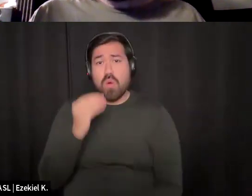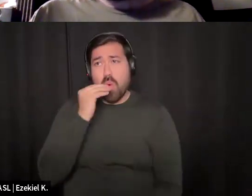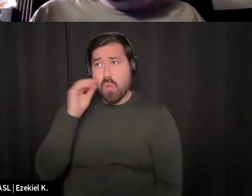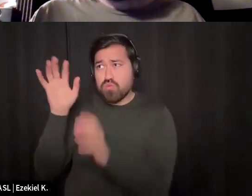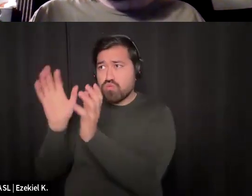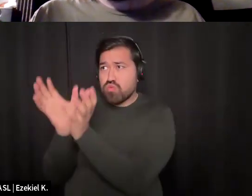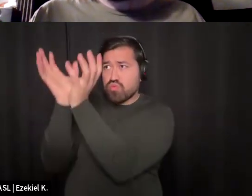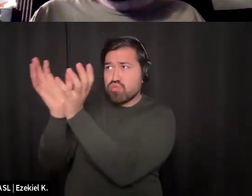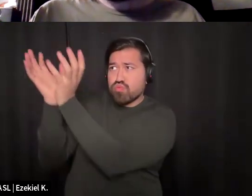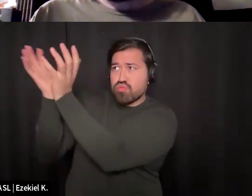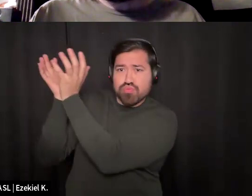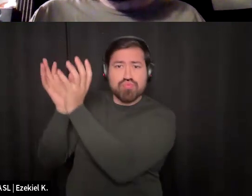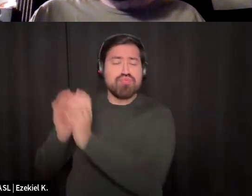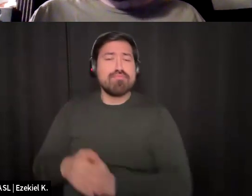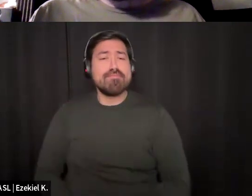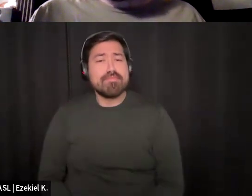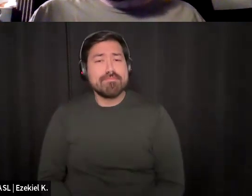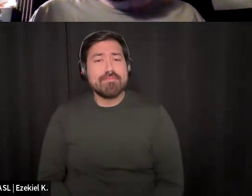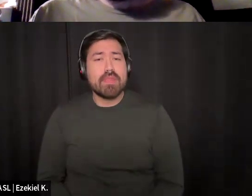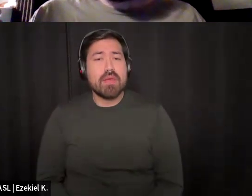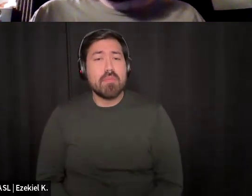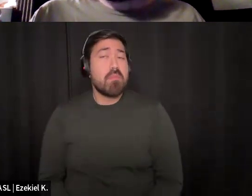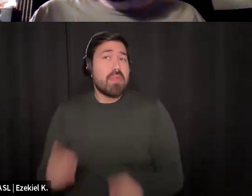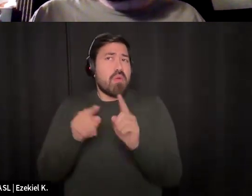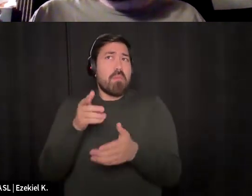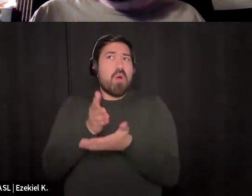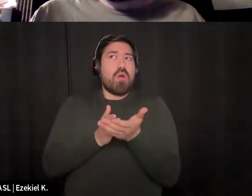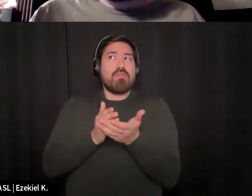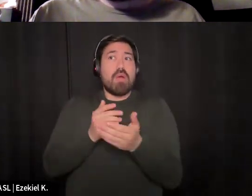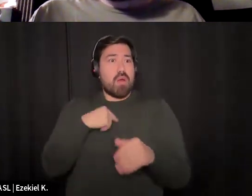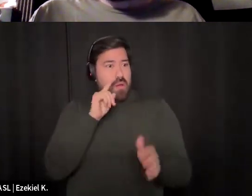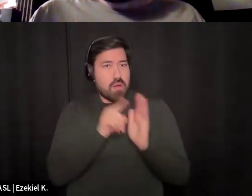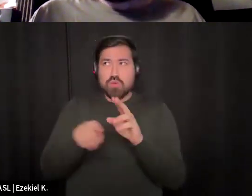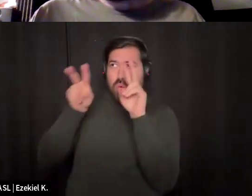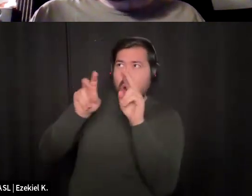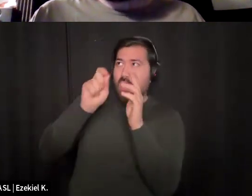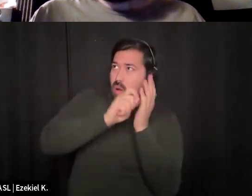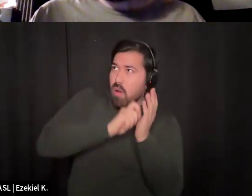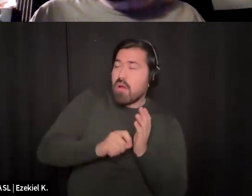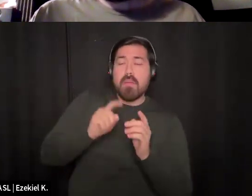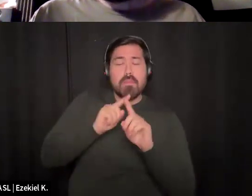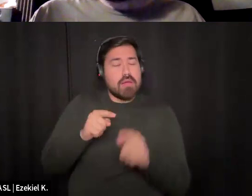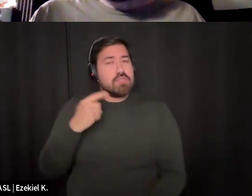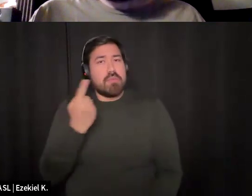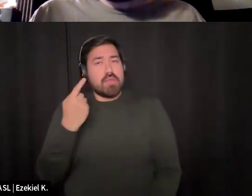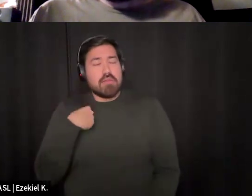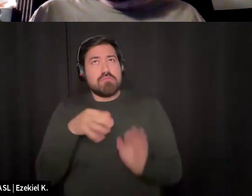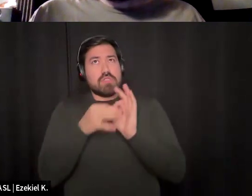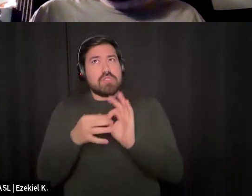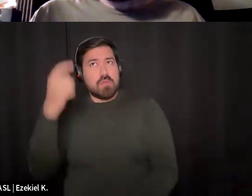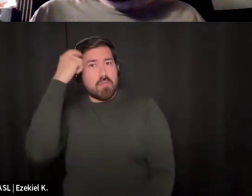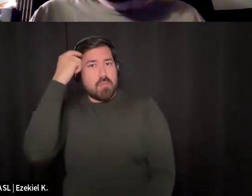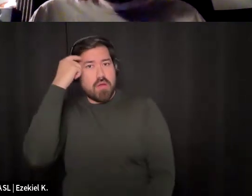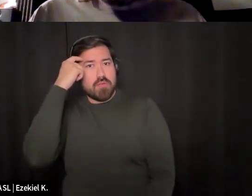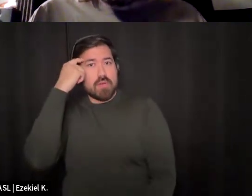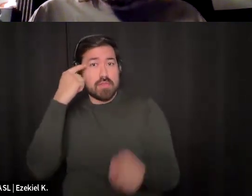notes at that time, partially because of the assignment, but it's something that I've kept doing since then. I usually am carrying one of